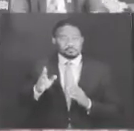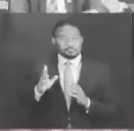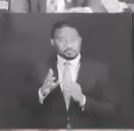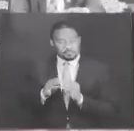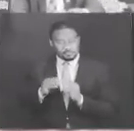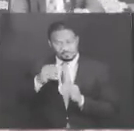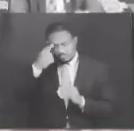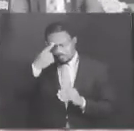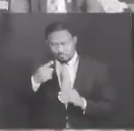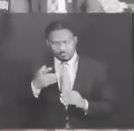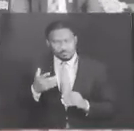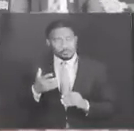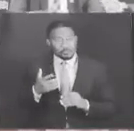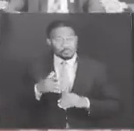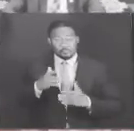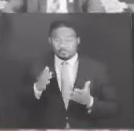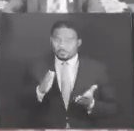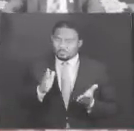of school furniture.